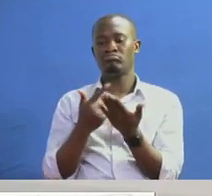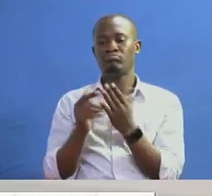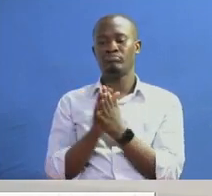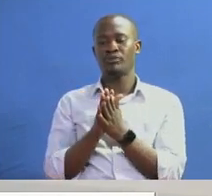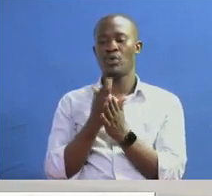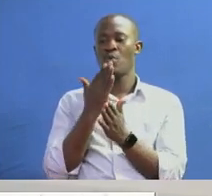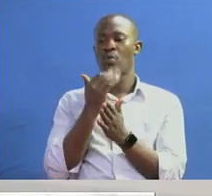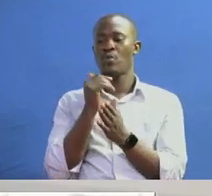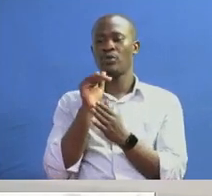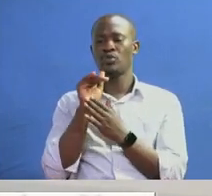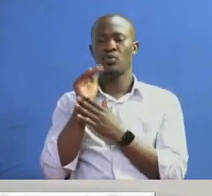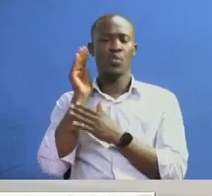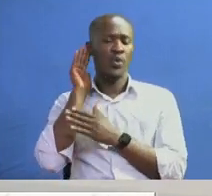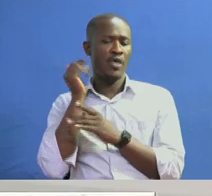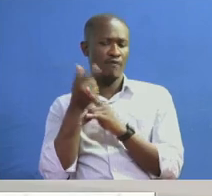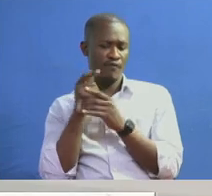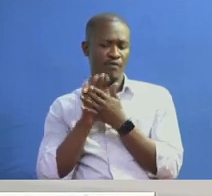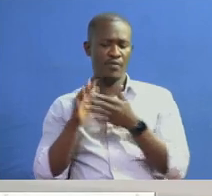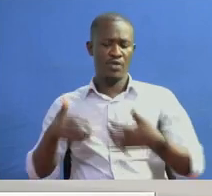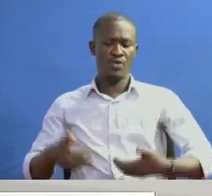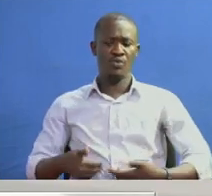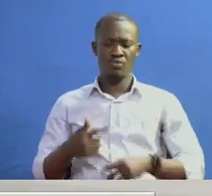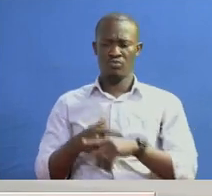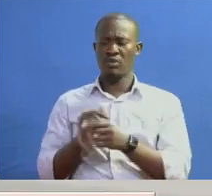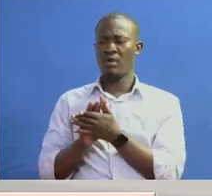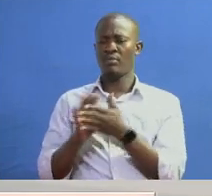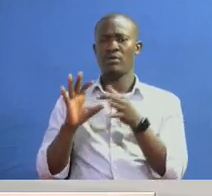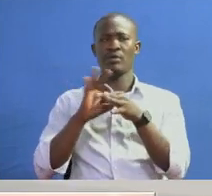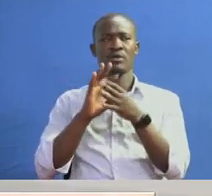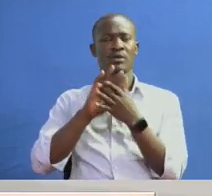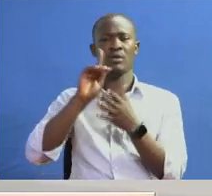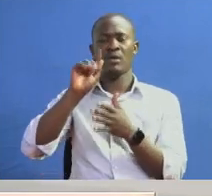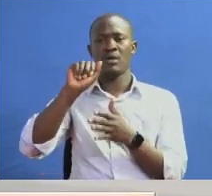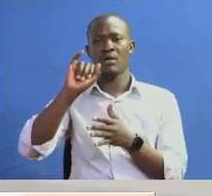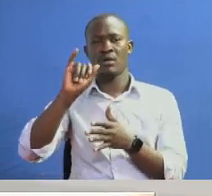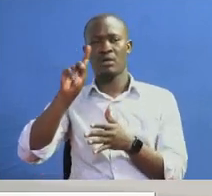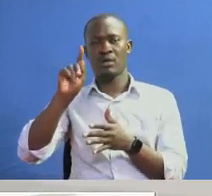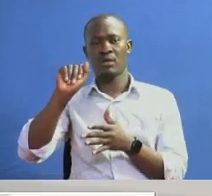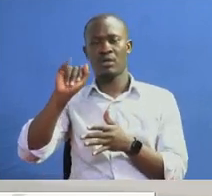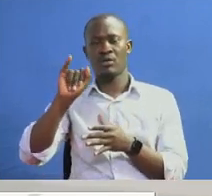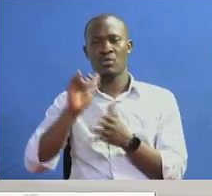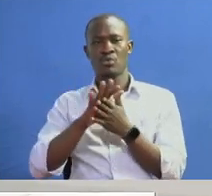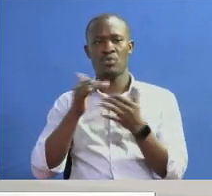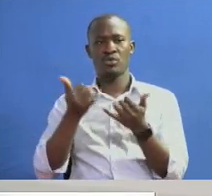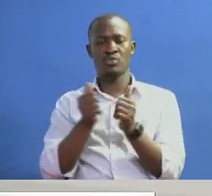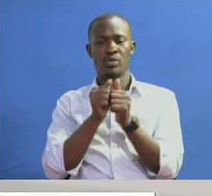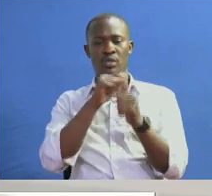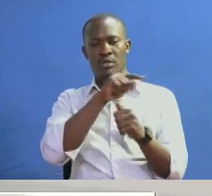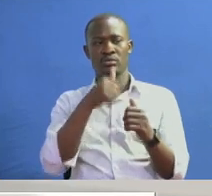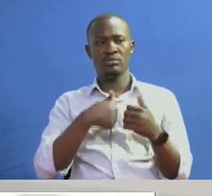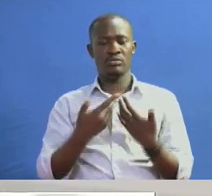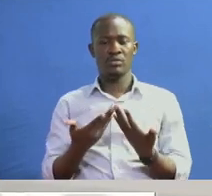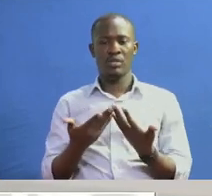we want to hear from the youth's perspective. I am being joined by Kaikai Naipame, who is live in studio,